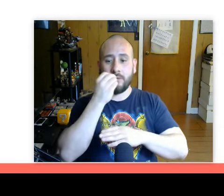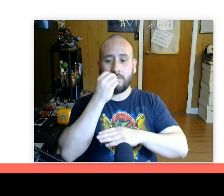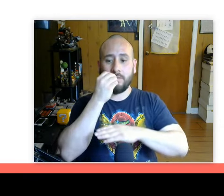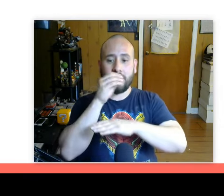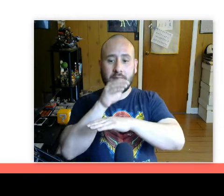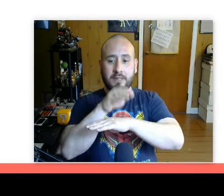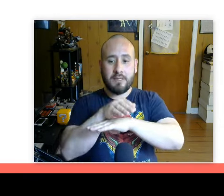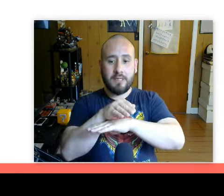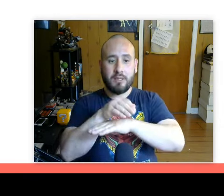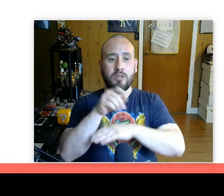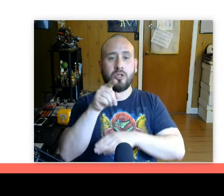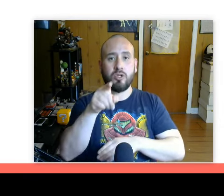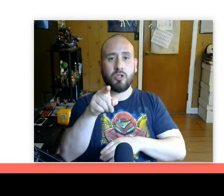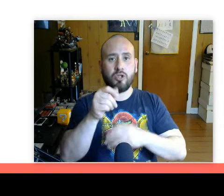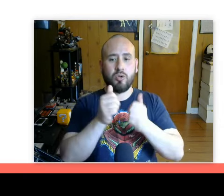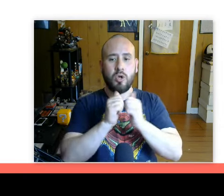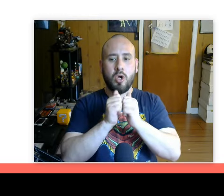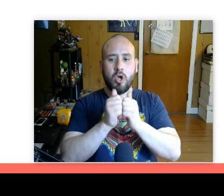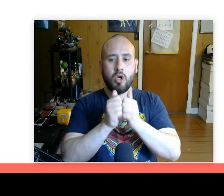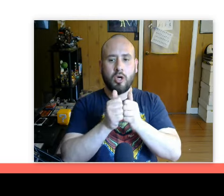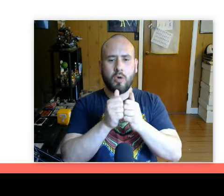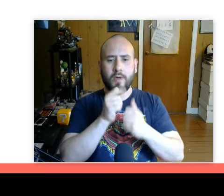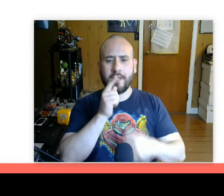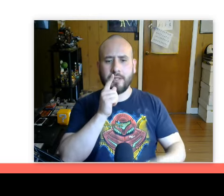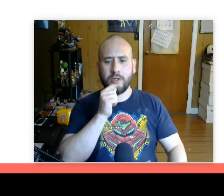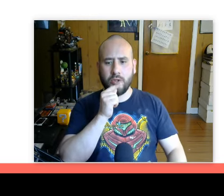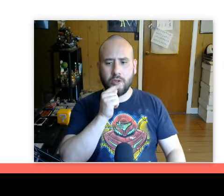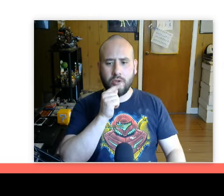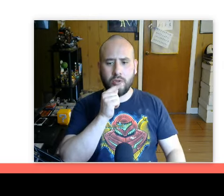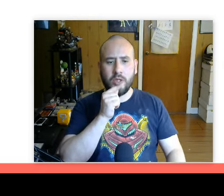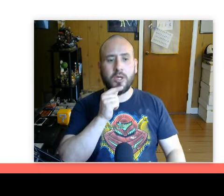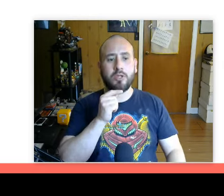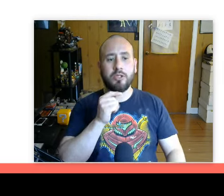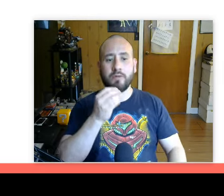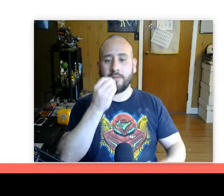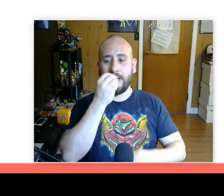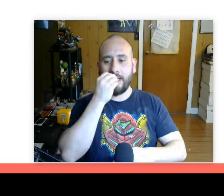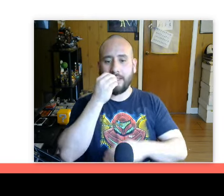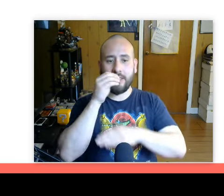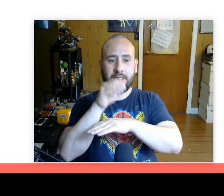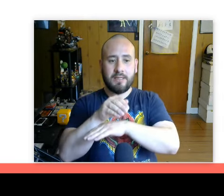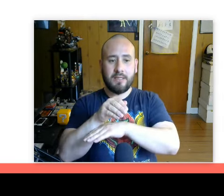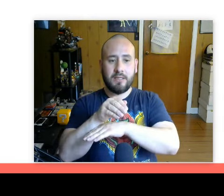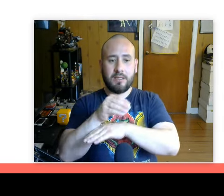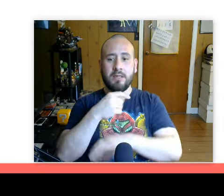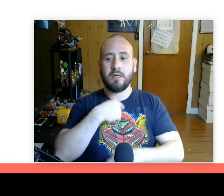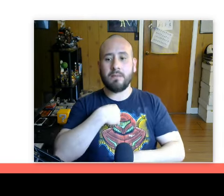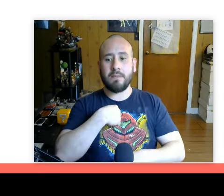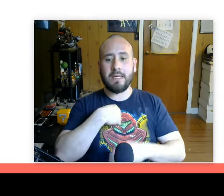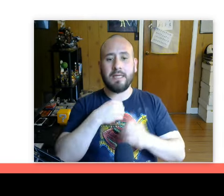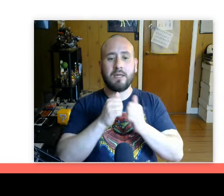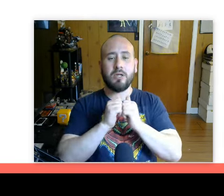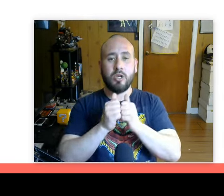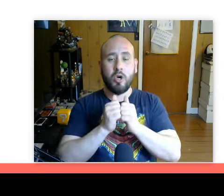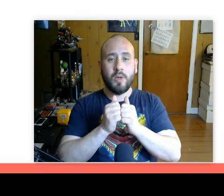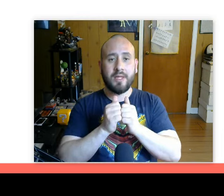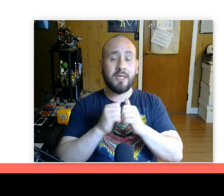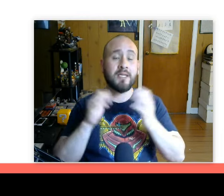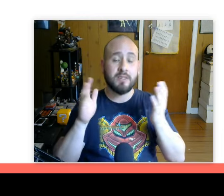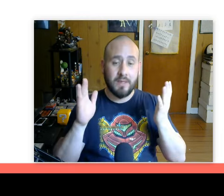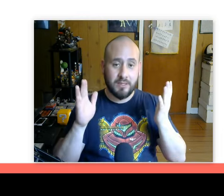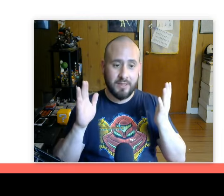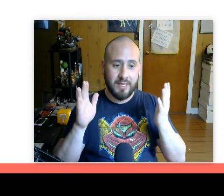you, dinner, you go with who? You'll respond, dinner, me, go